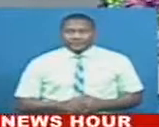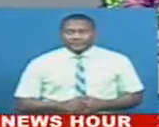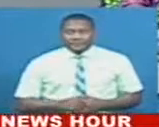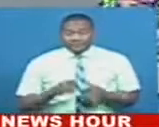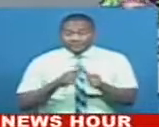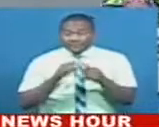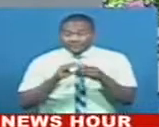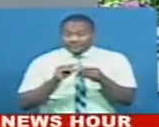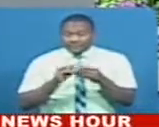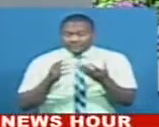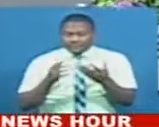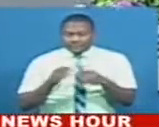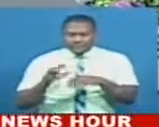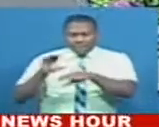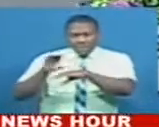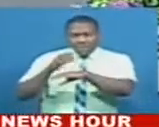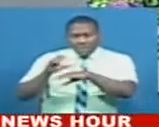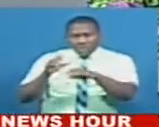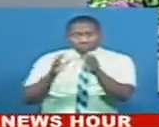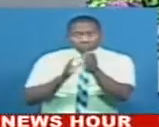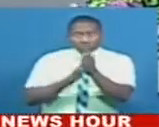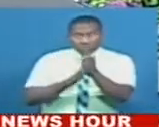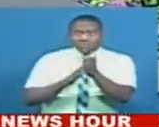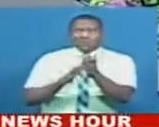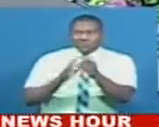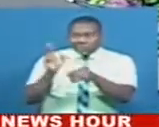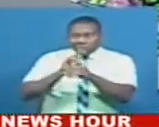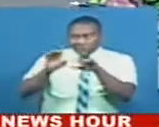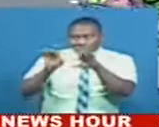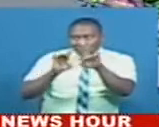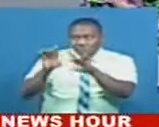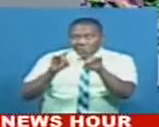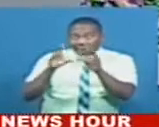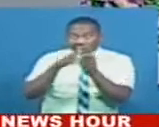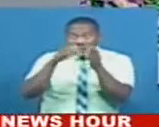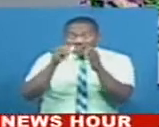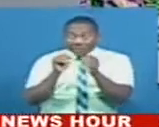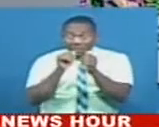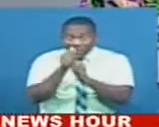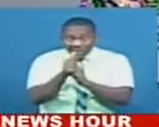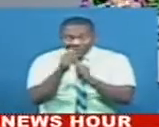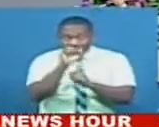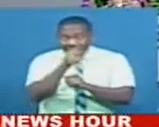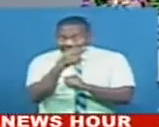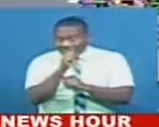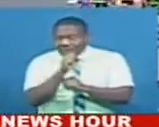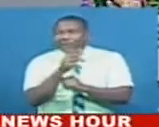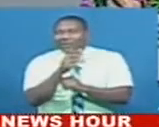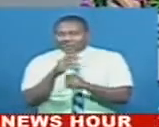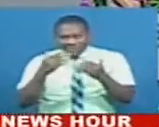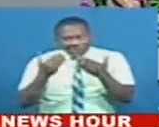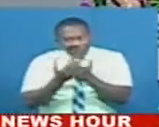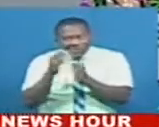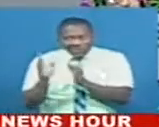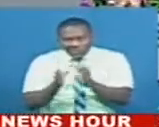To our first story, the computerized school selection and placement system has introduced a new policy guideline for the placement of candidates for this